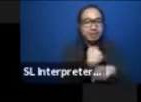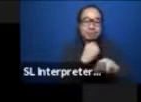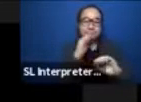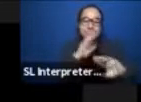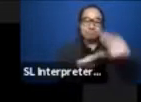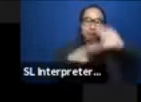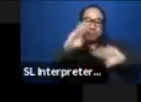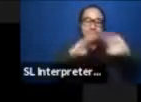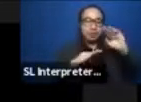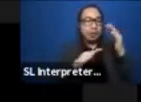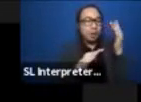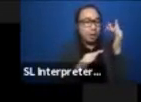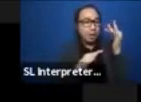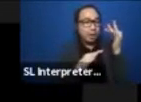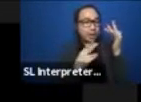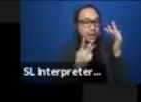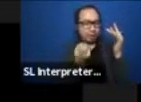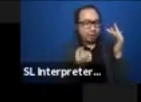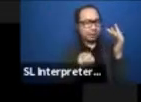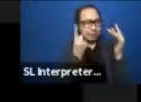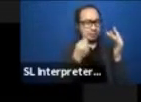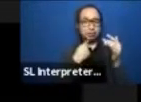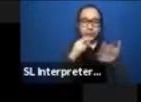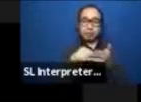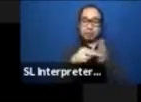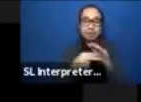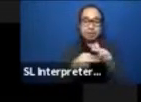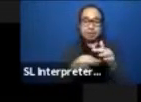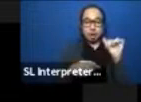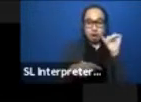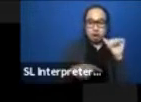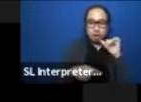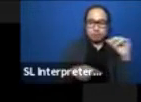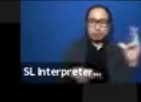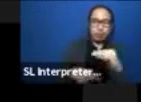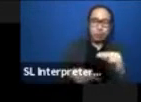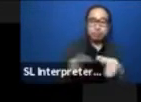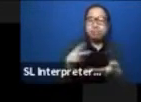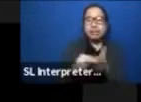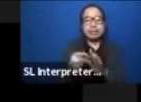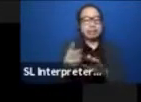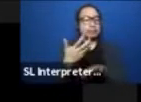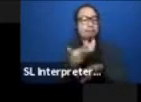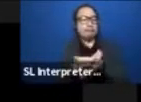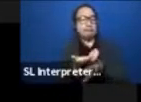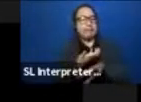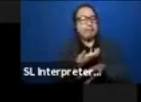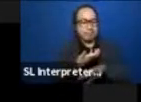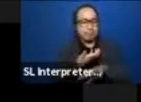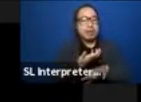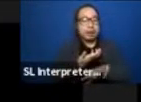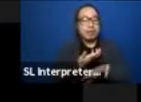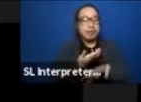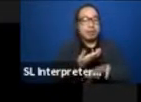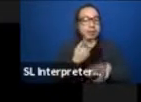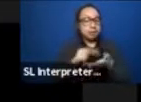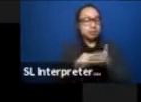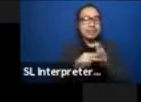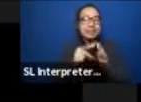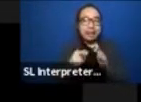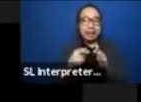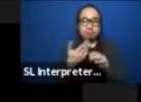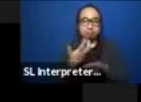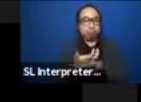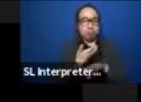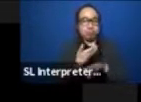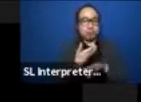understanding a no as betrayal leads to, instead of understanding consent, it becomes a gateway to violence, where a lot